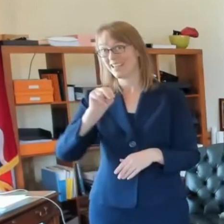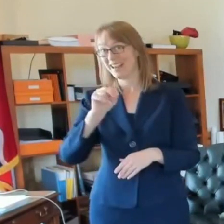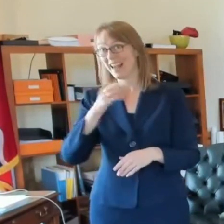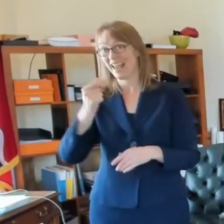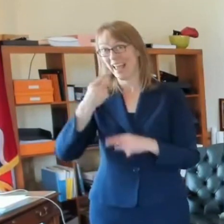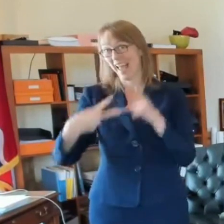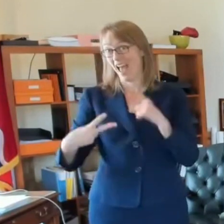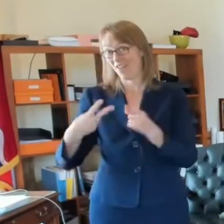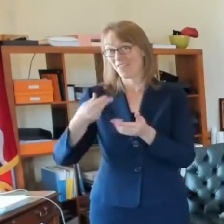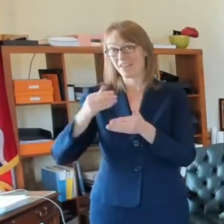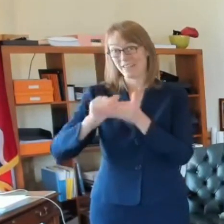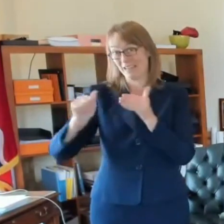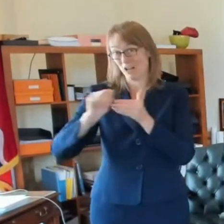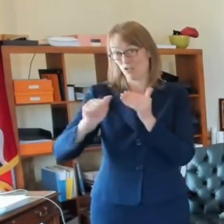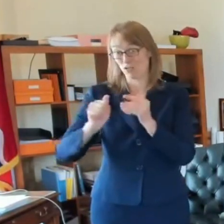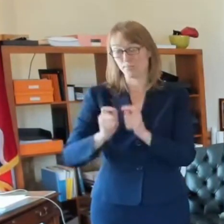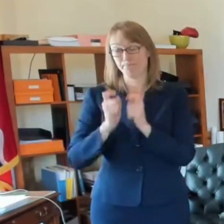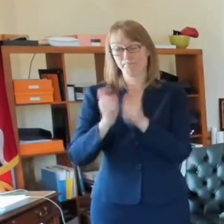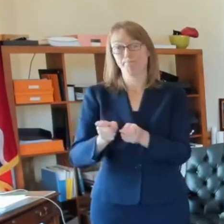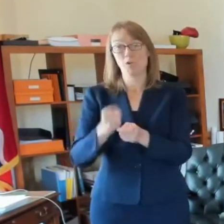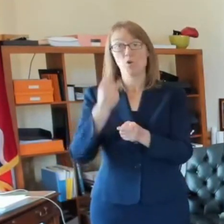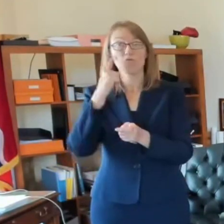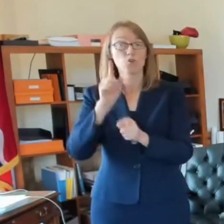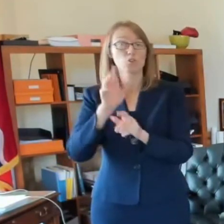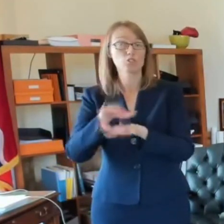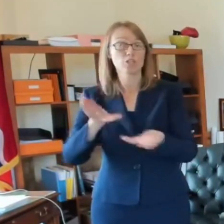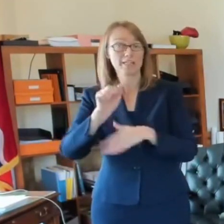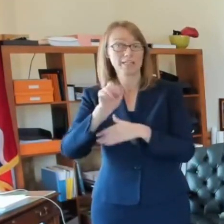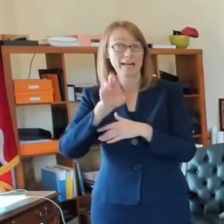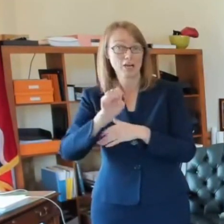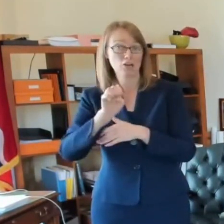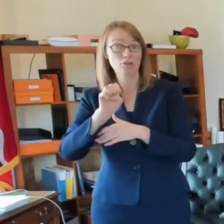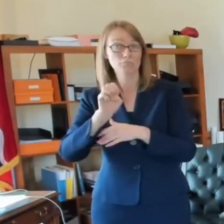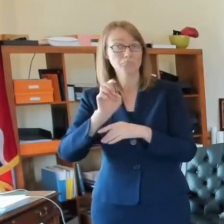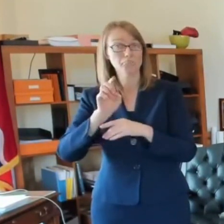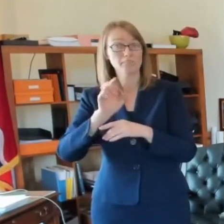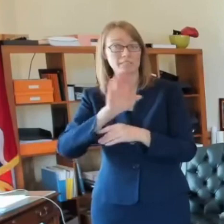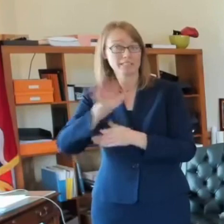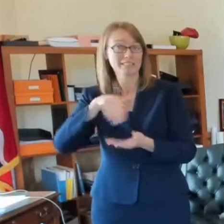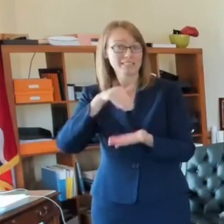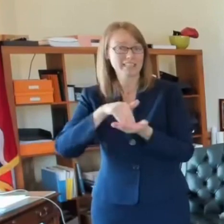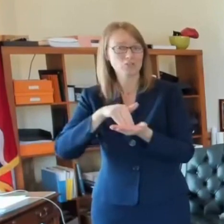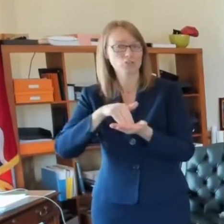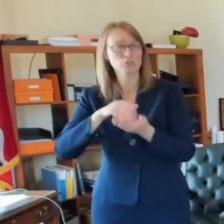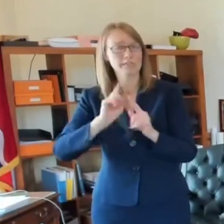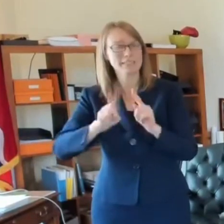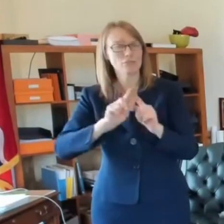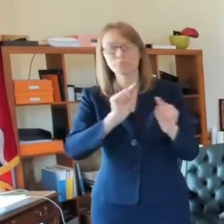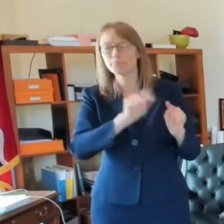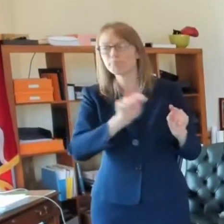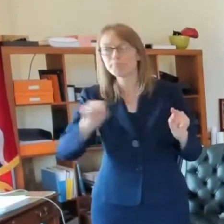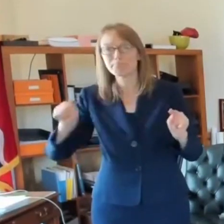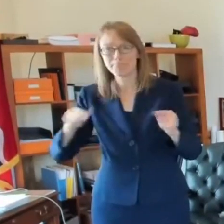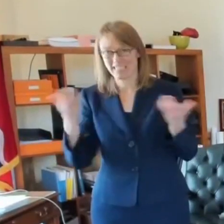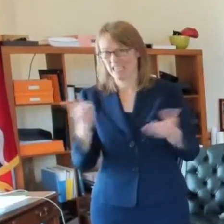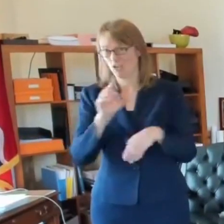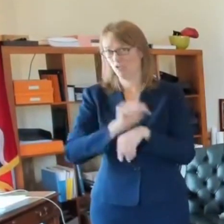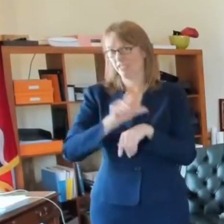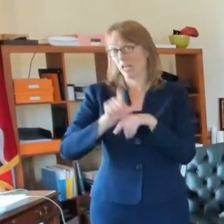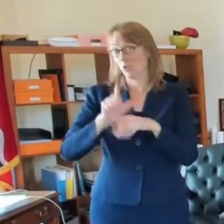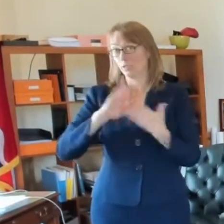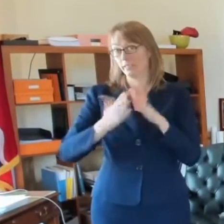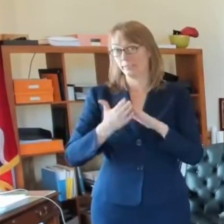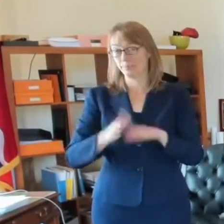allocated to child care centers in the city of St. Louis. On the officer who was injured, Mayor, Andy's